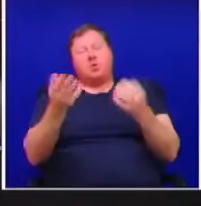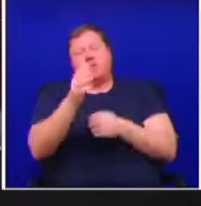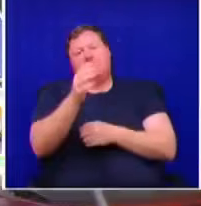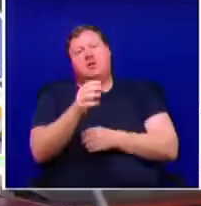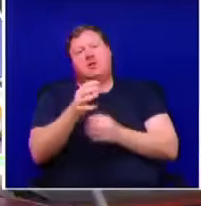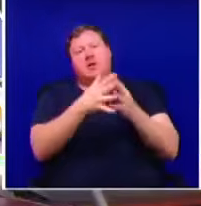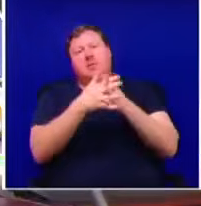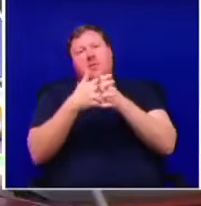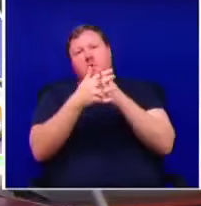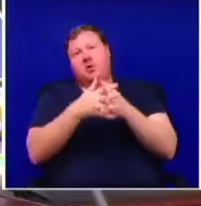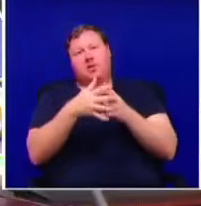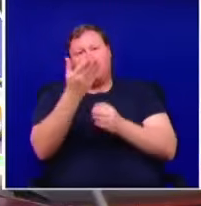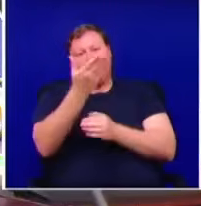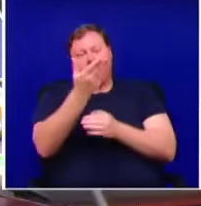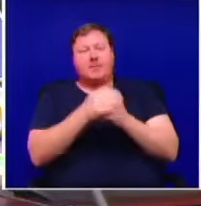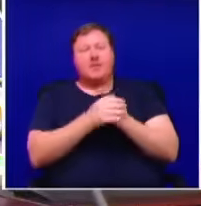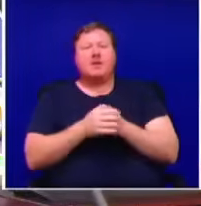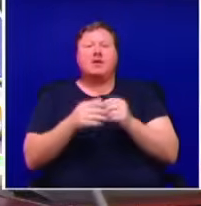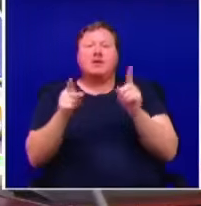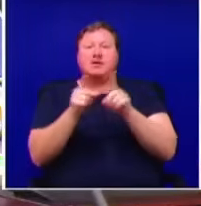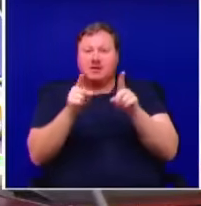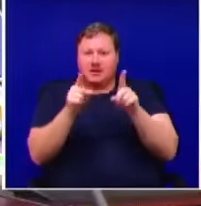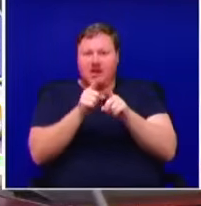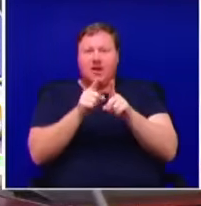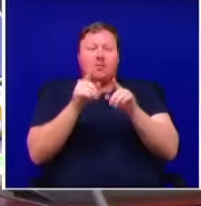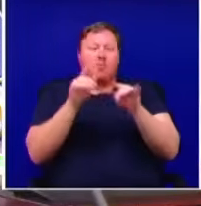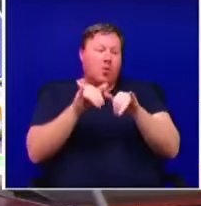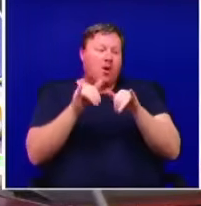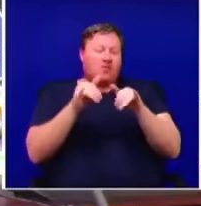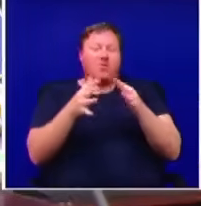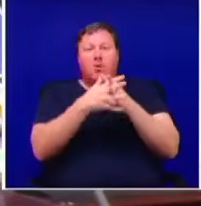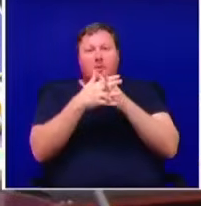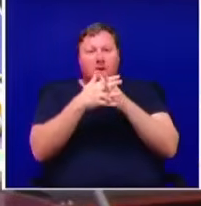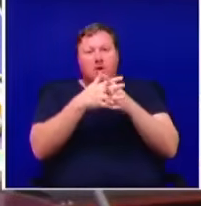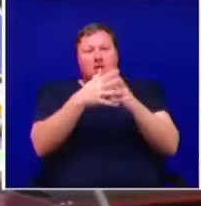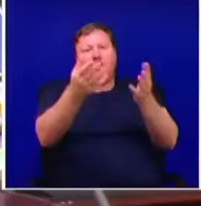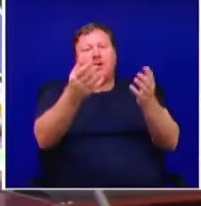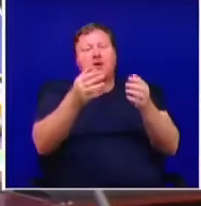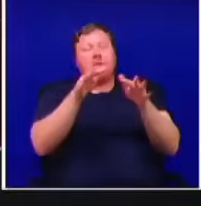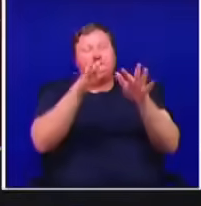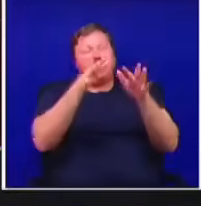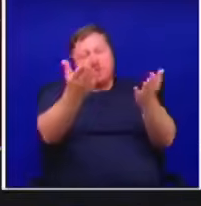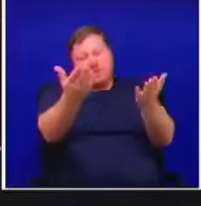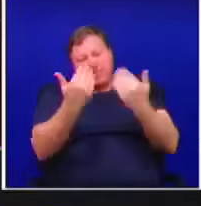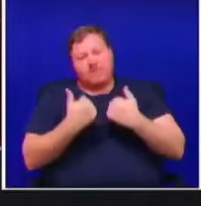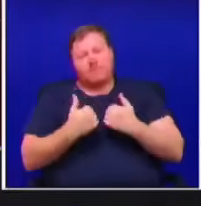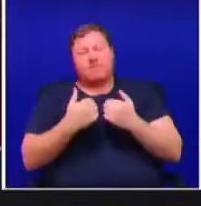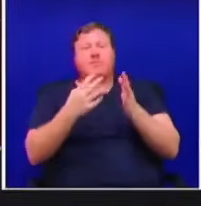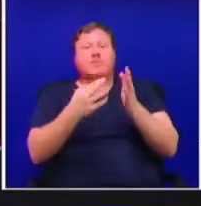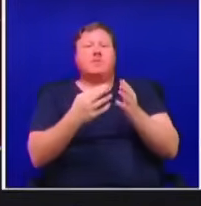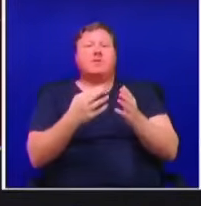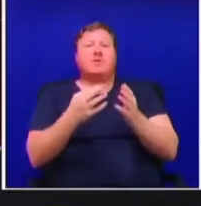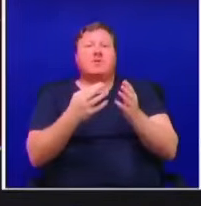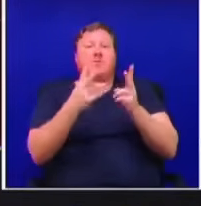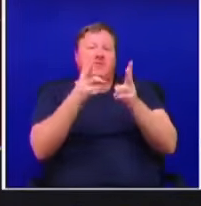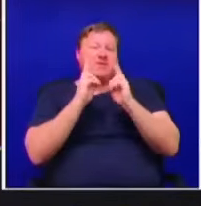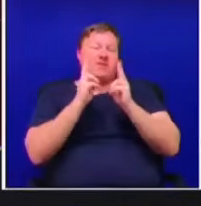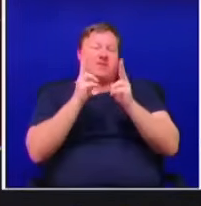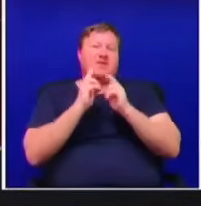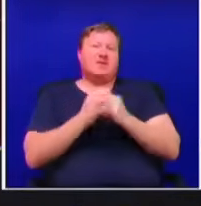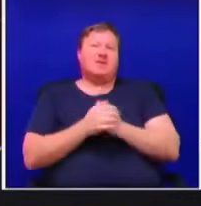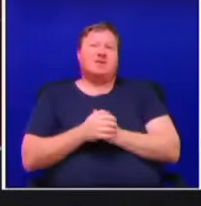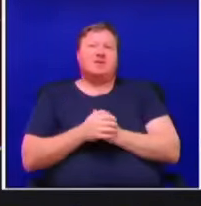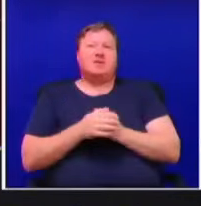also await them to bring their own, and as we also will be deploying a number of others to other markets